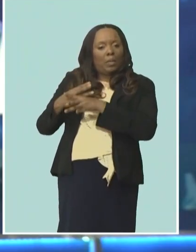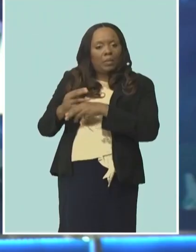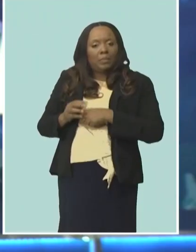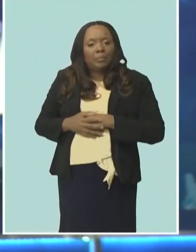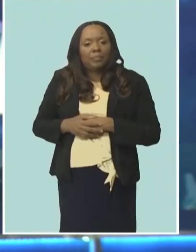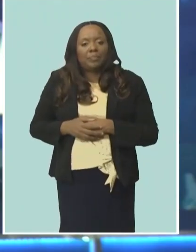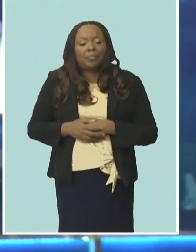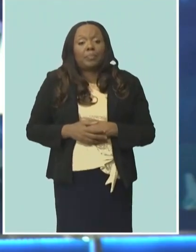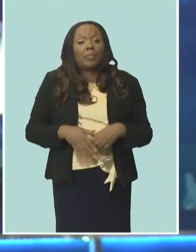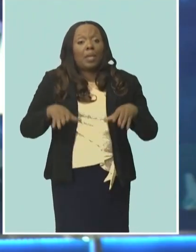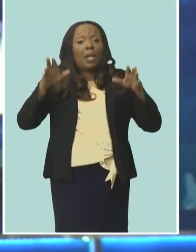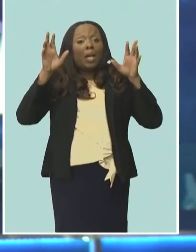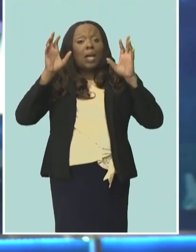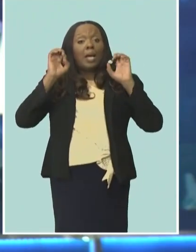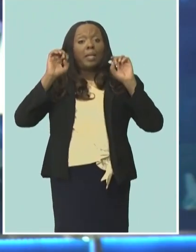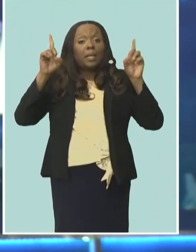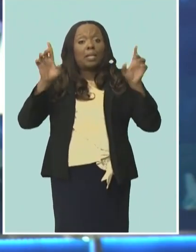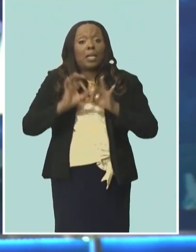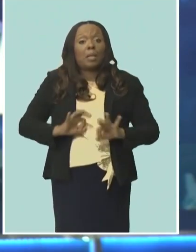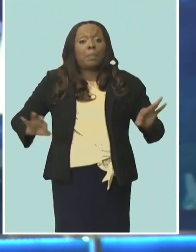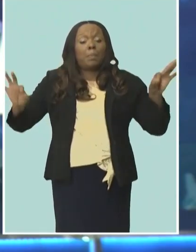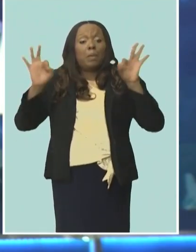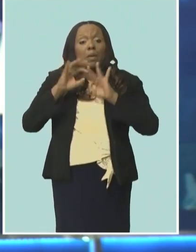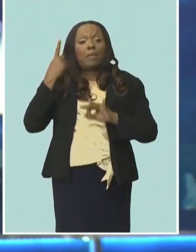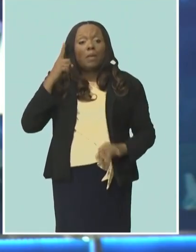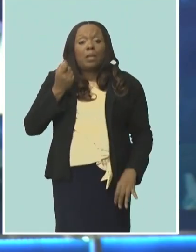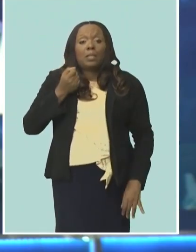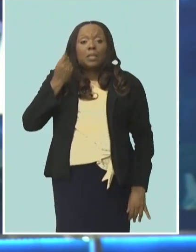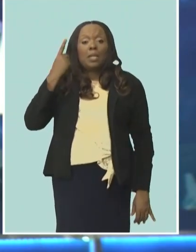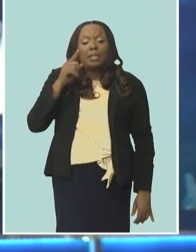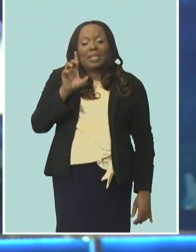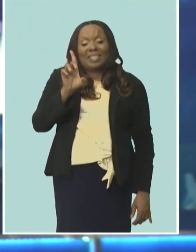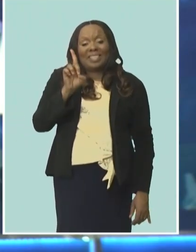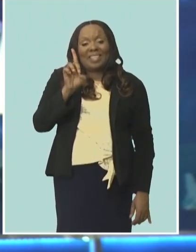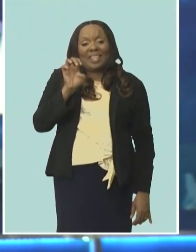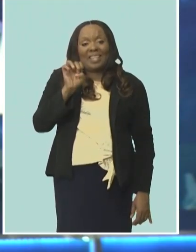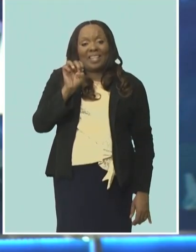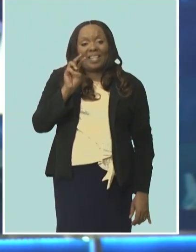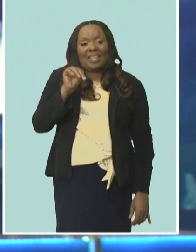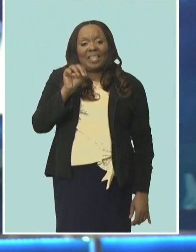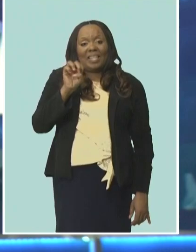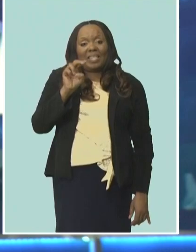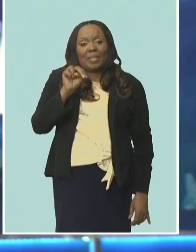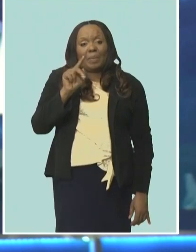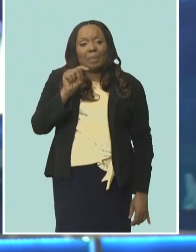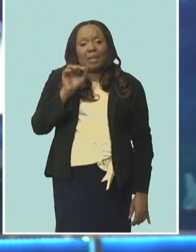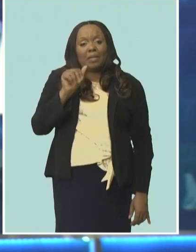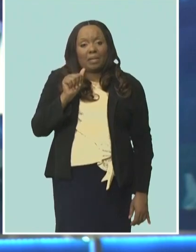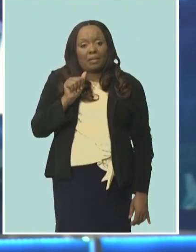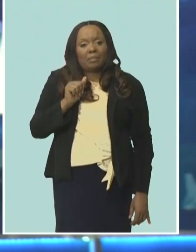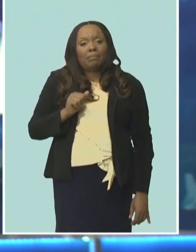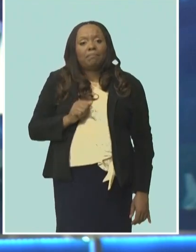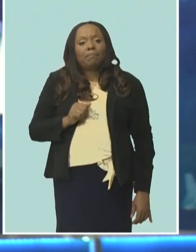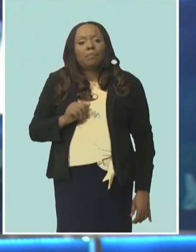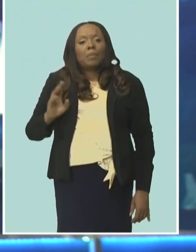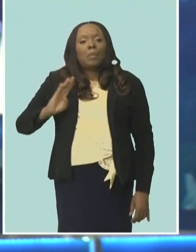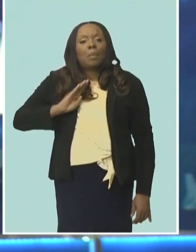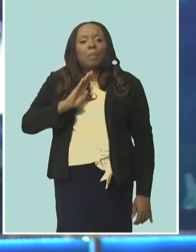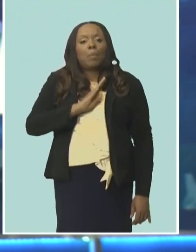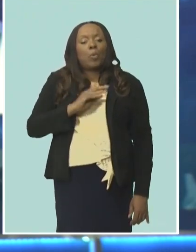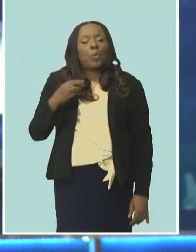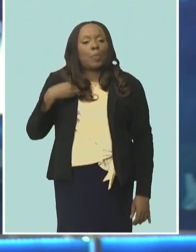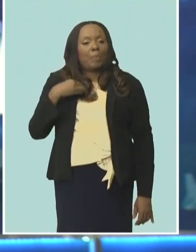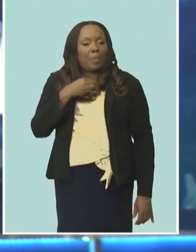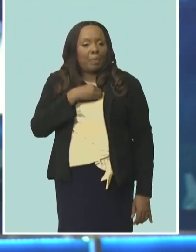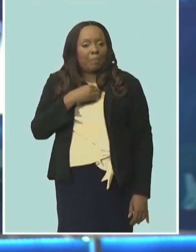Education is key to understanding dementia and how it works. And executive board member of the Barbados Alzheimer's Association, Kyla